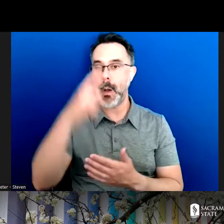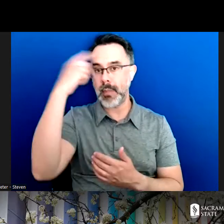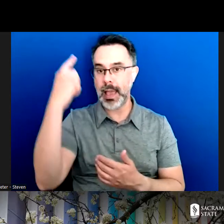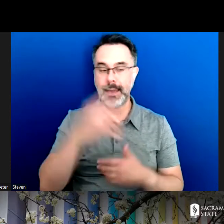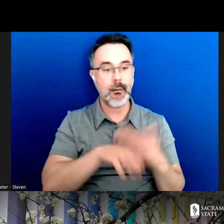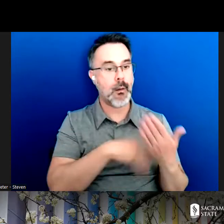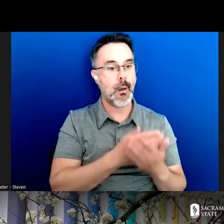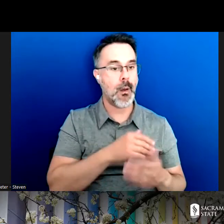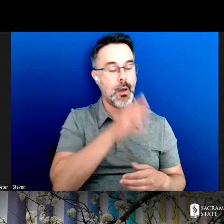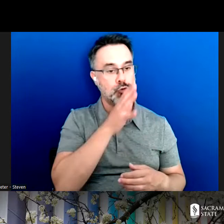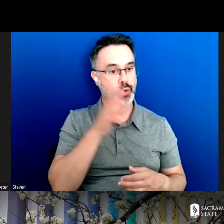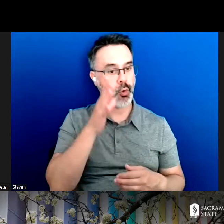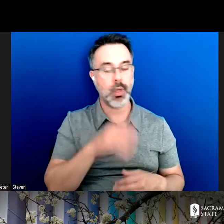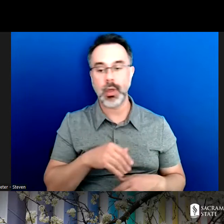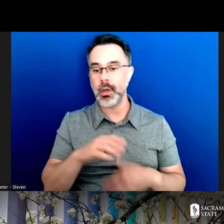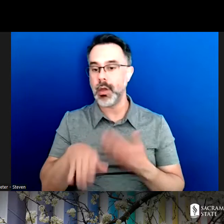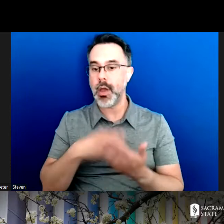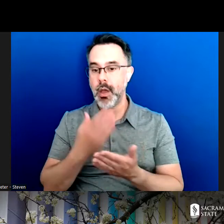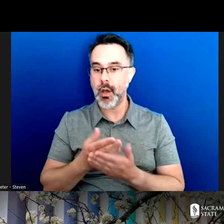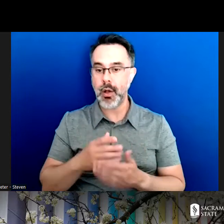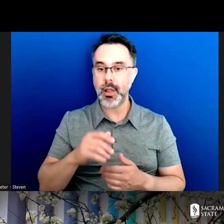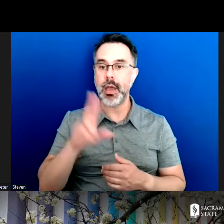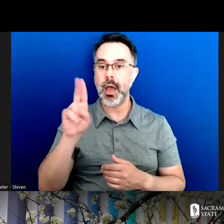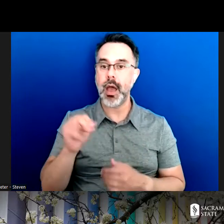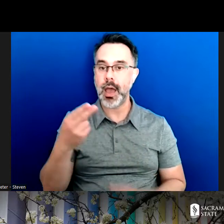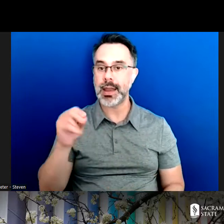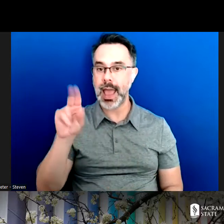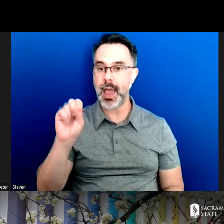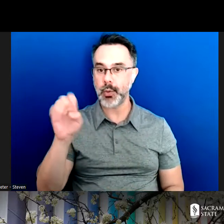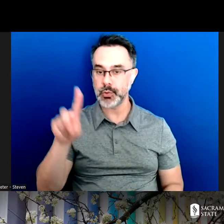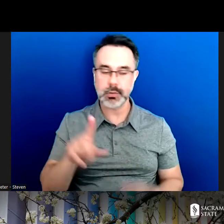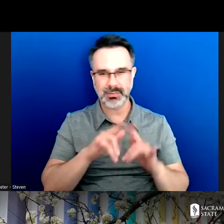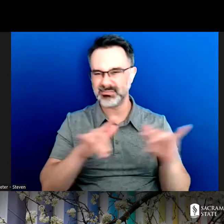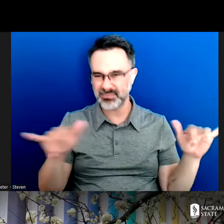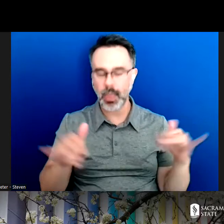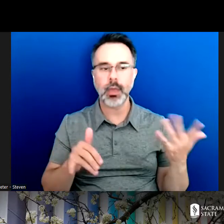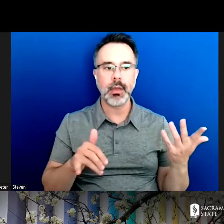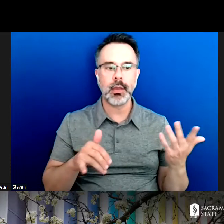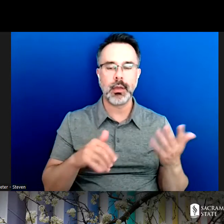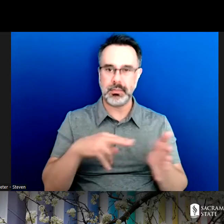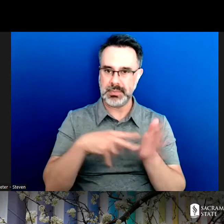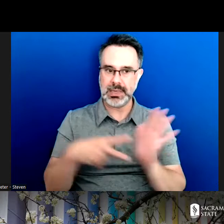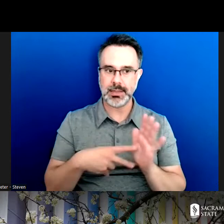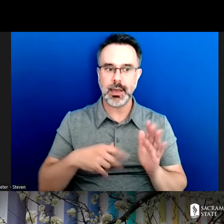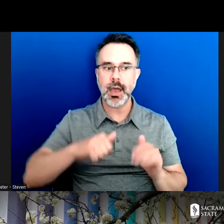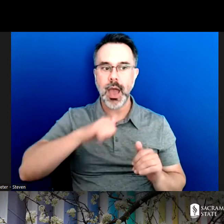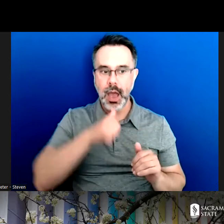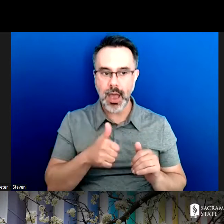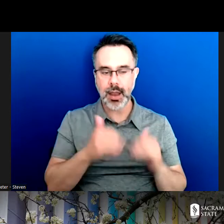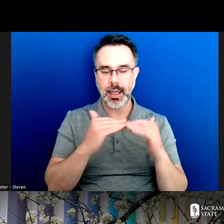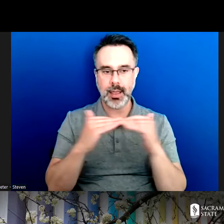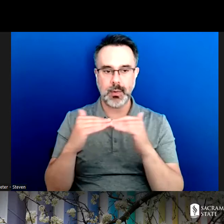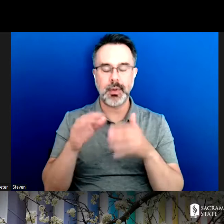all disabled communities, or all unhoused communities, will likely mean that inequitable outcomes will